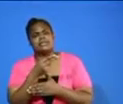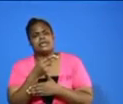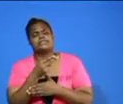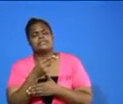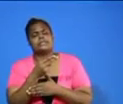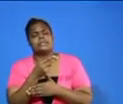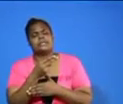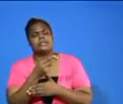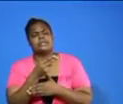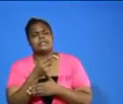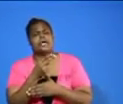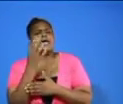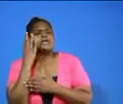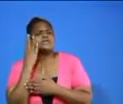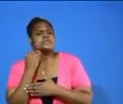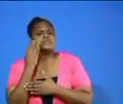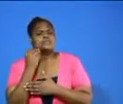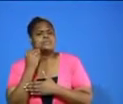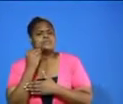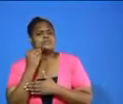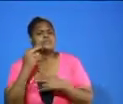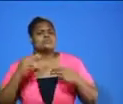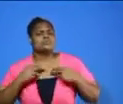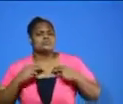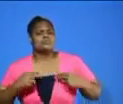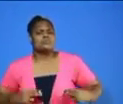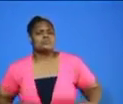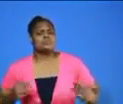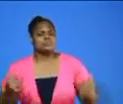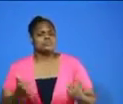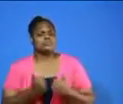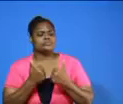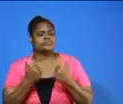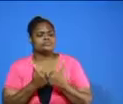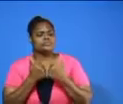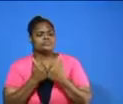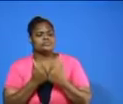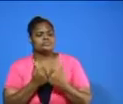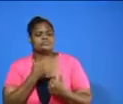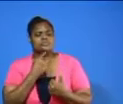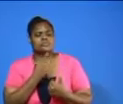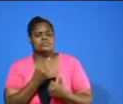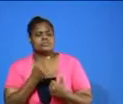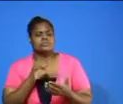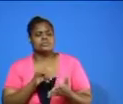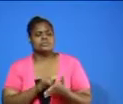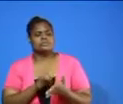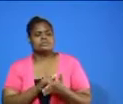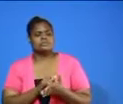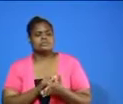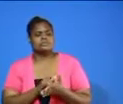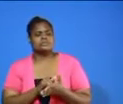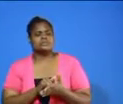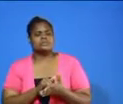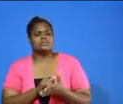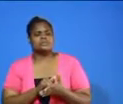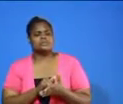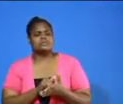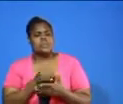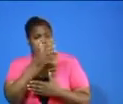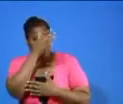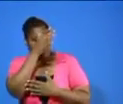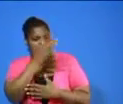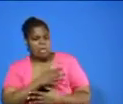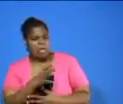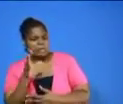passions. The Bible tells us that Christ came as the God-man. Does it seem strange to